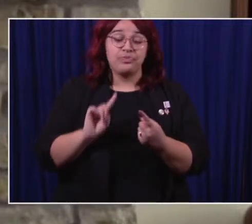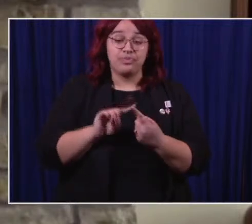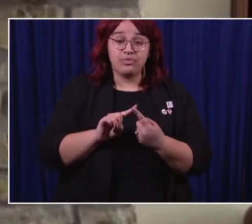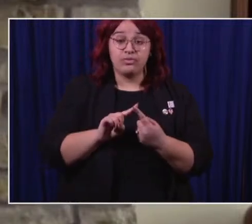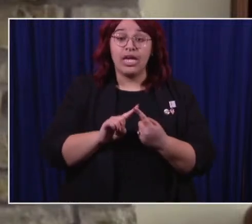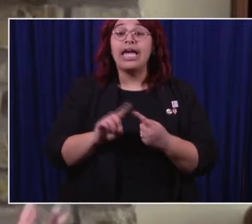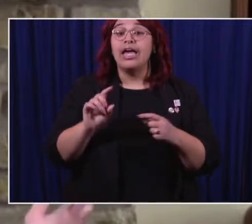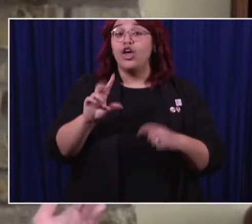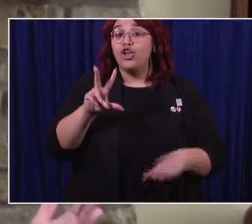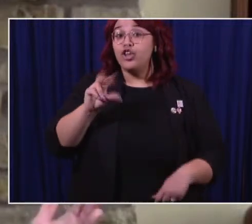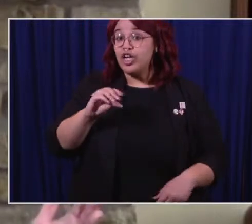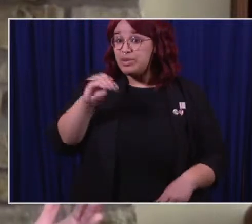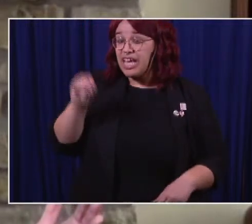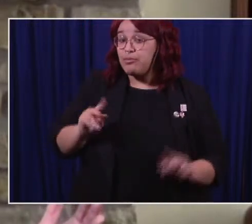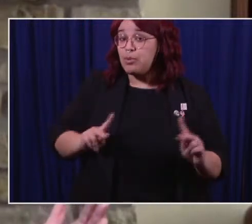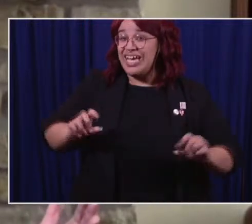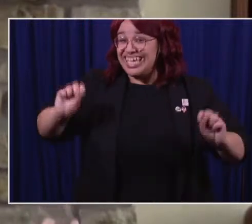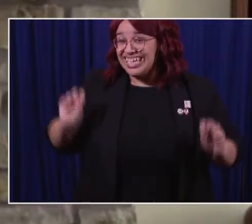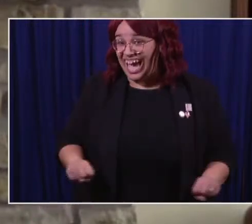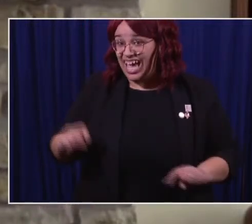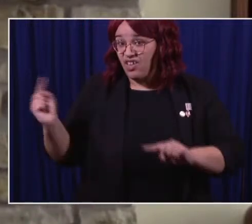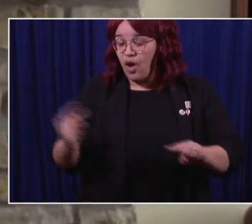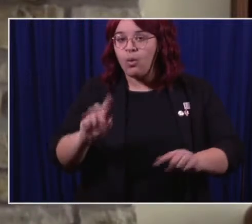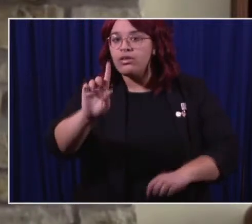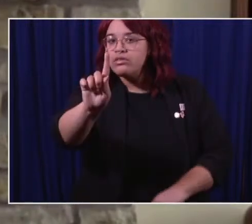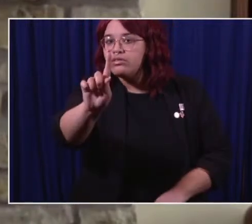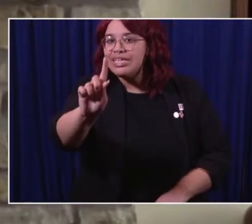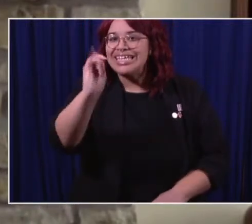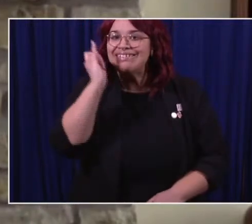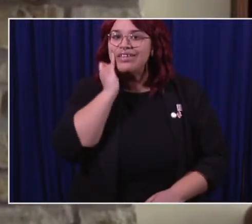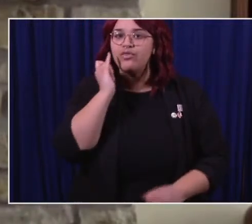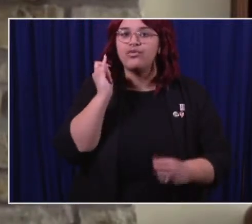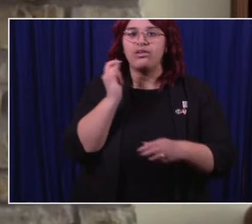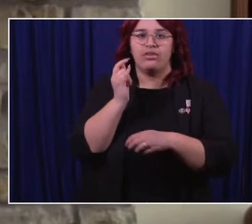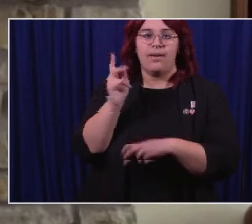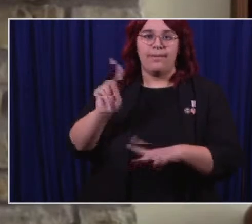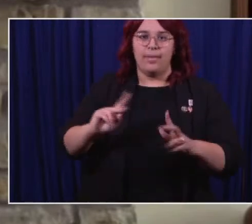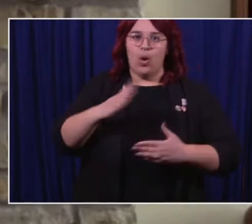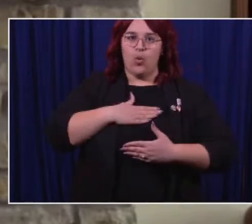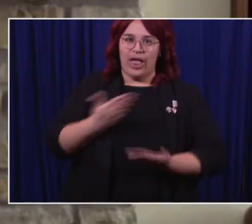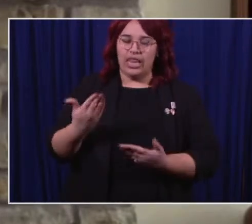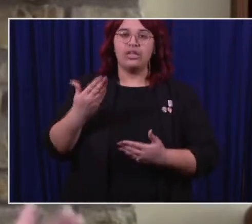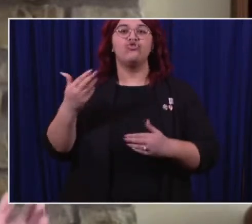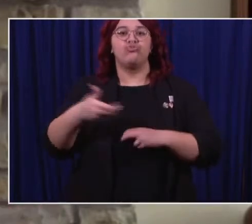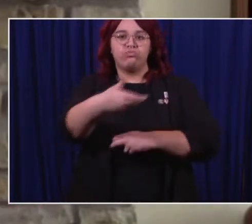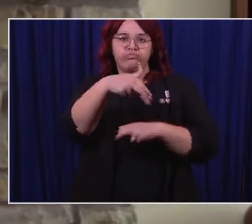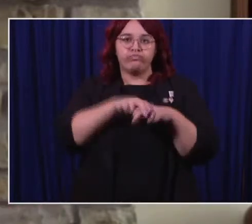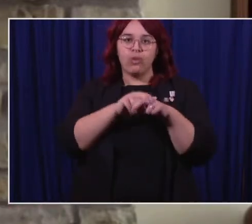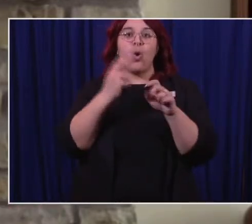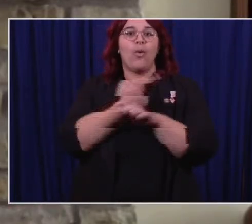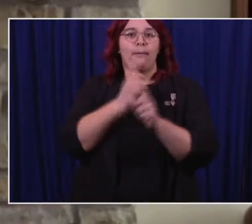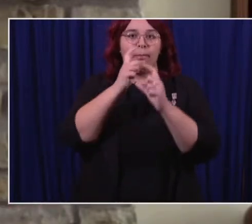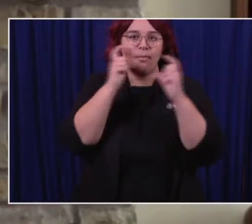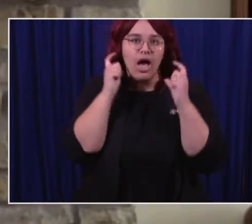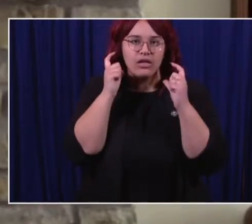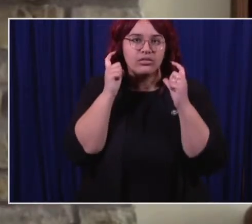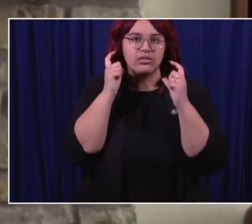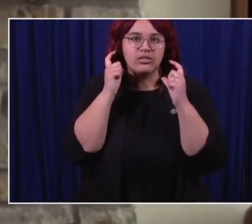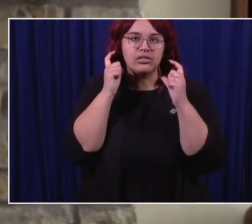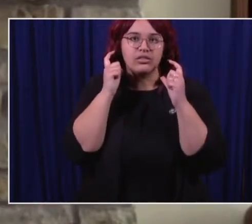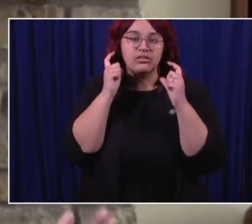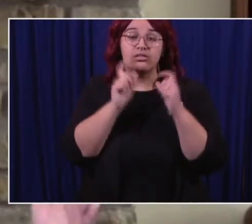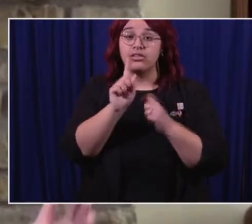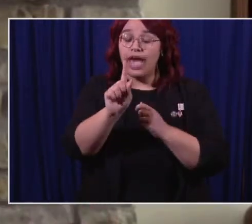is masked. We've learned this from schools. Schools have done a phenomenal job. Kids have been relatively close